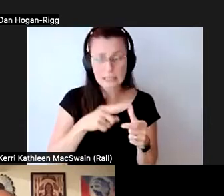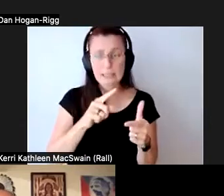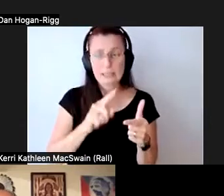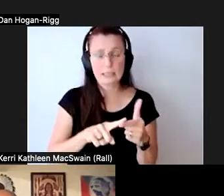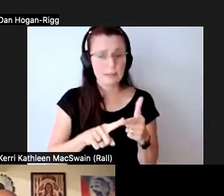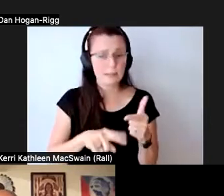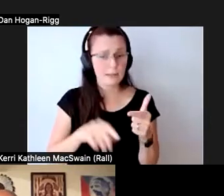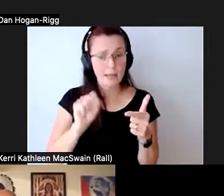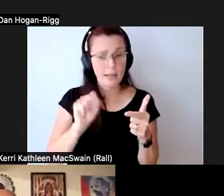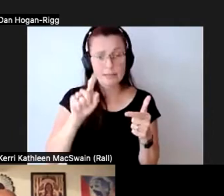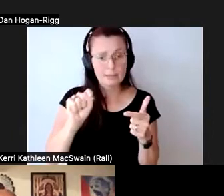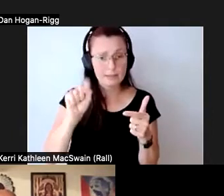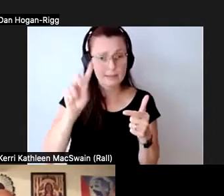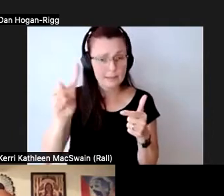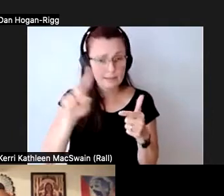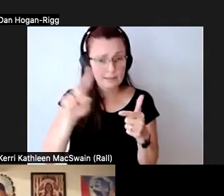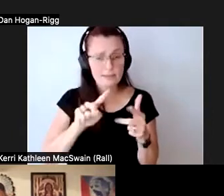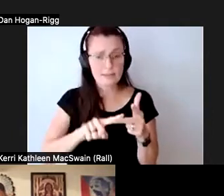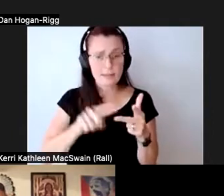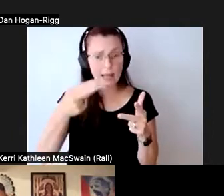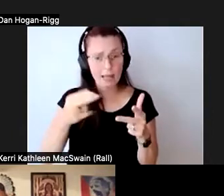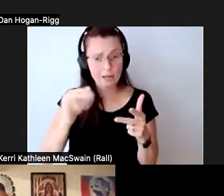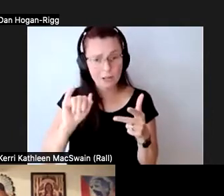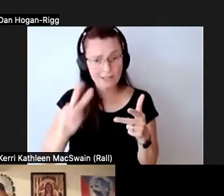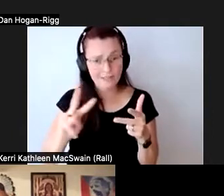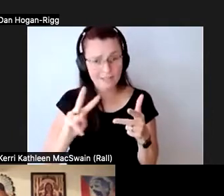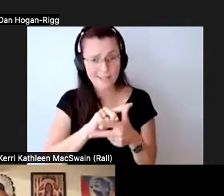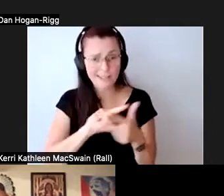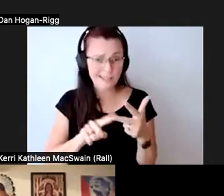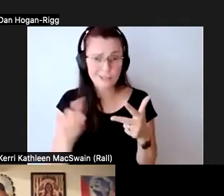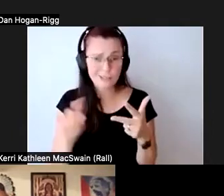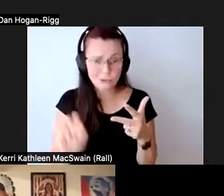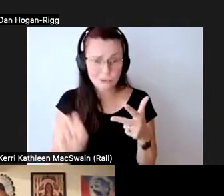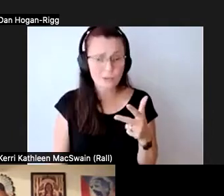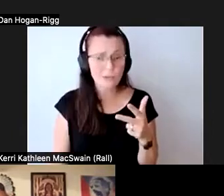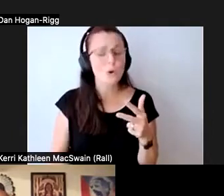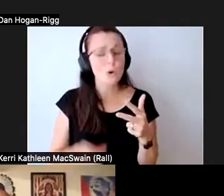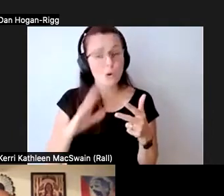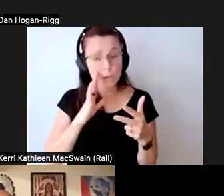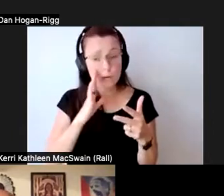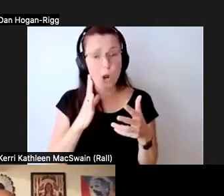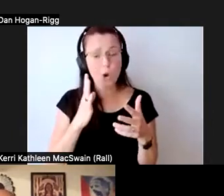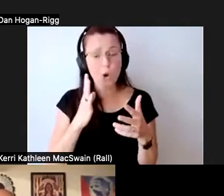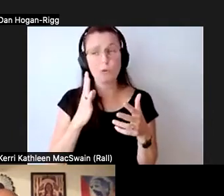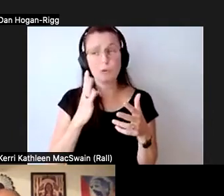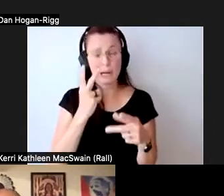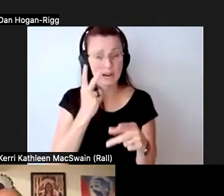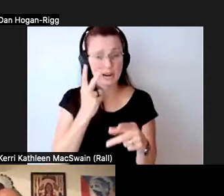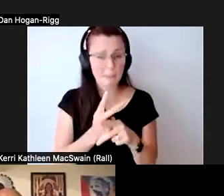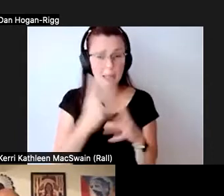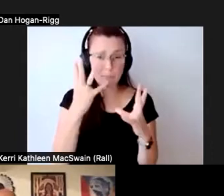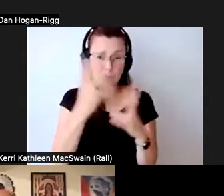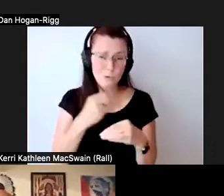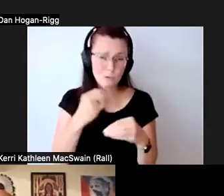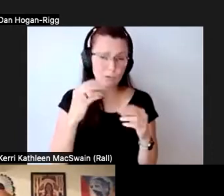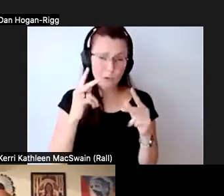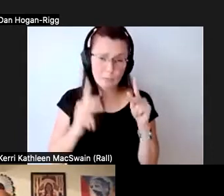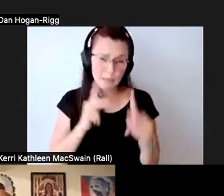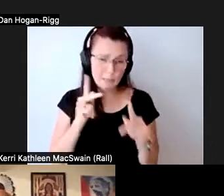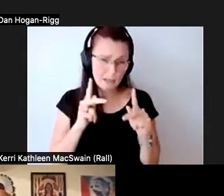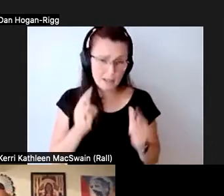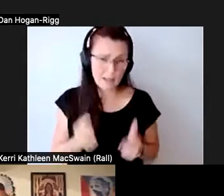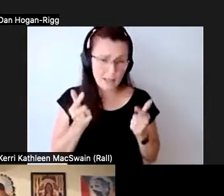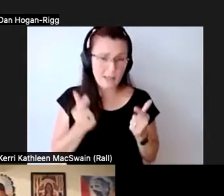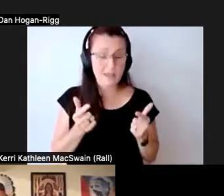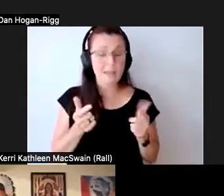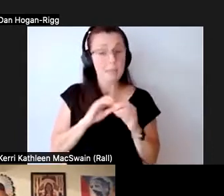well. We know that we are keeping people, beautiful people who want to stay alive. I don't have the numbers yet, but we have